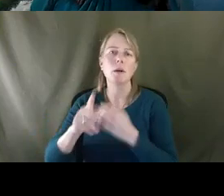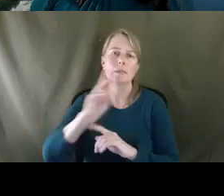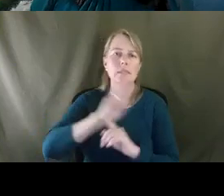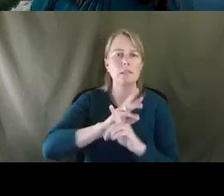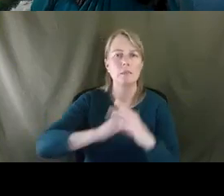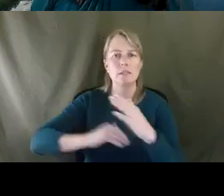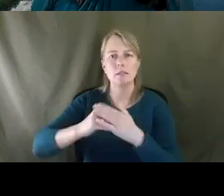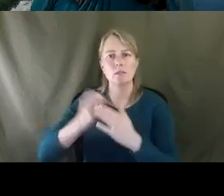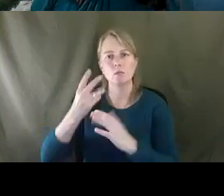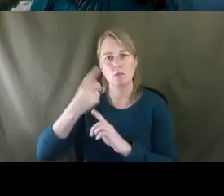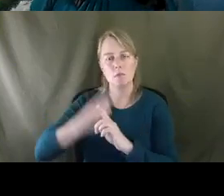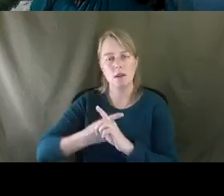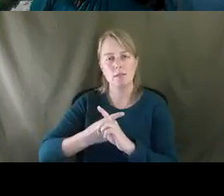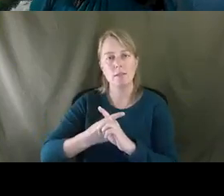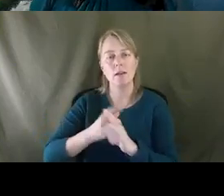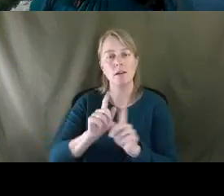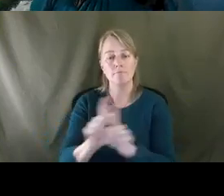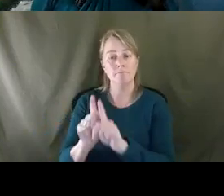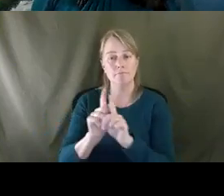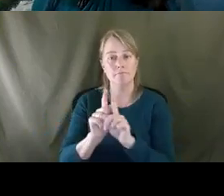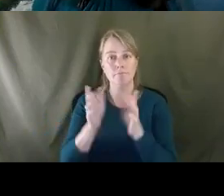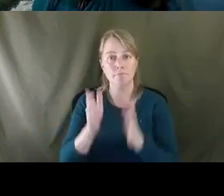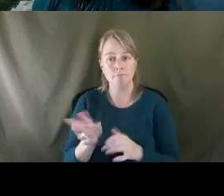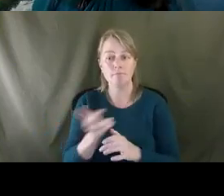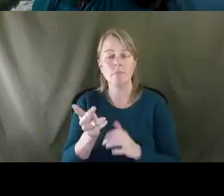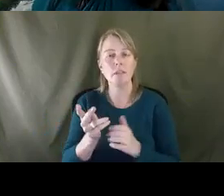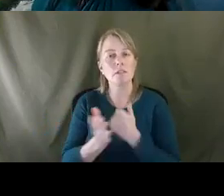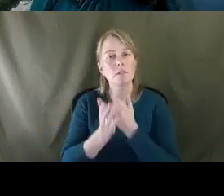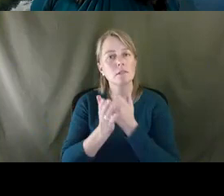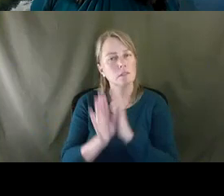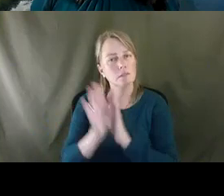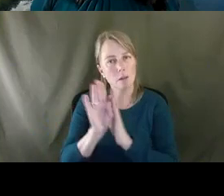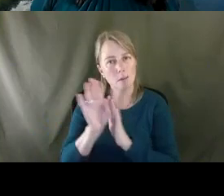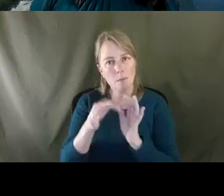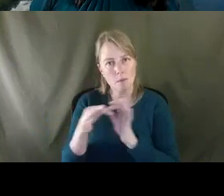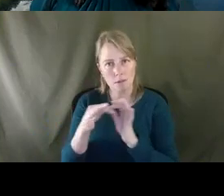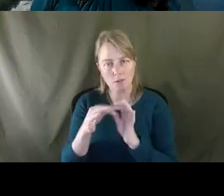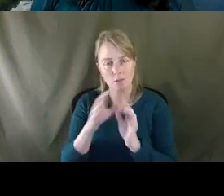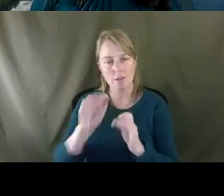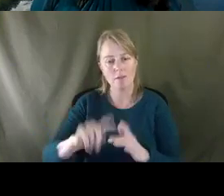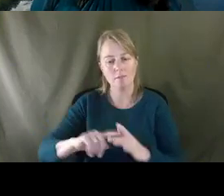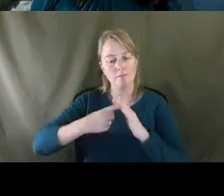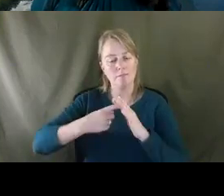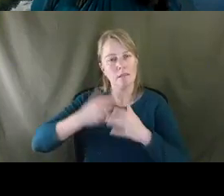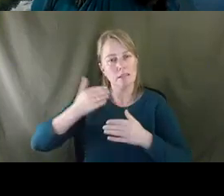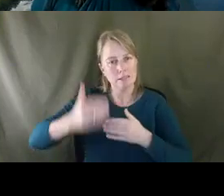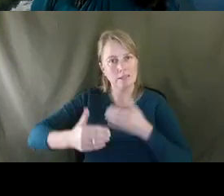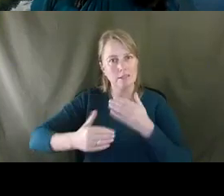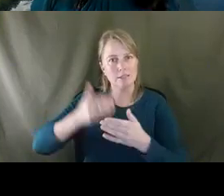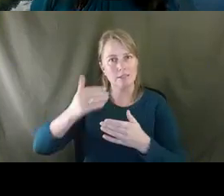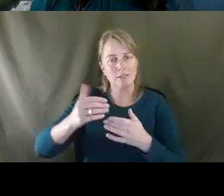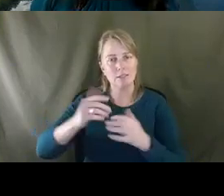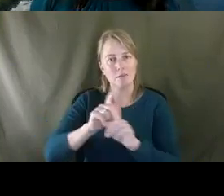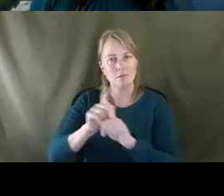This gives the mentee and mentor pair time to develop their relationship and to begin making significant progress on the